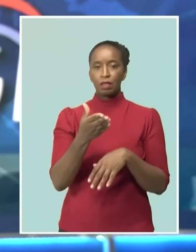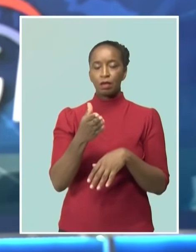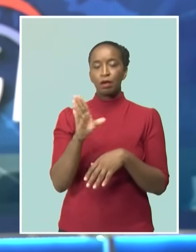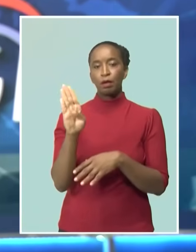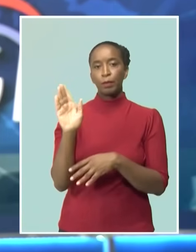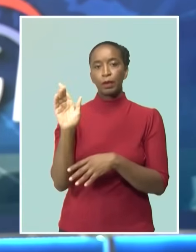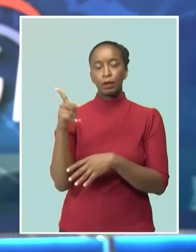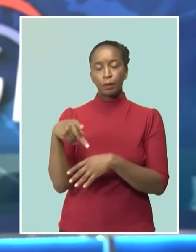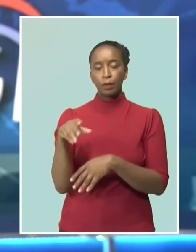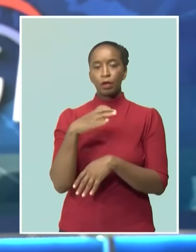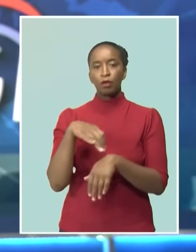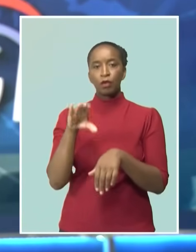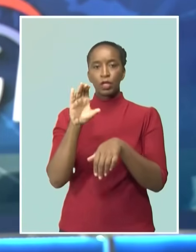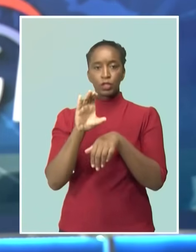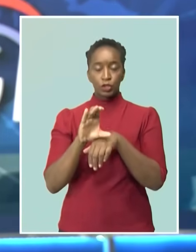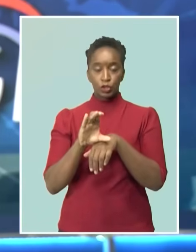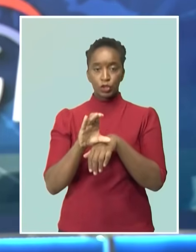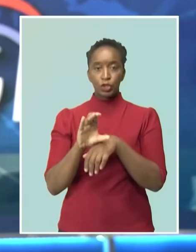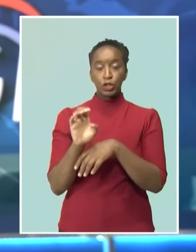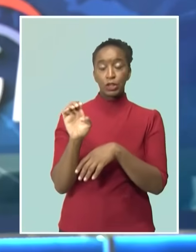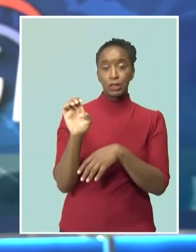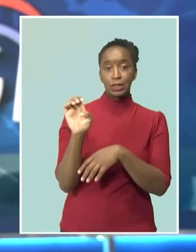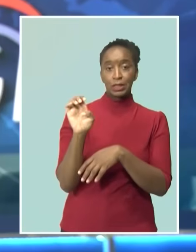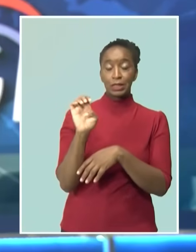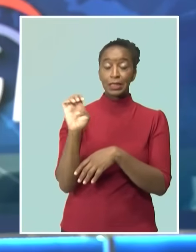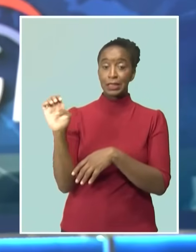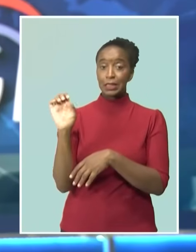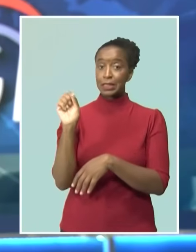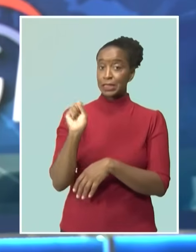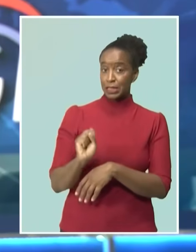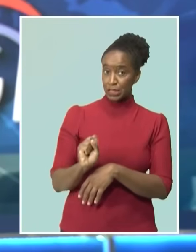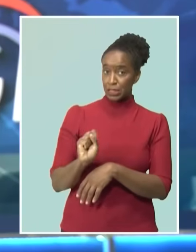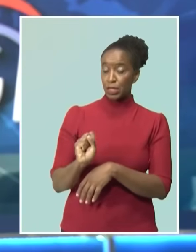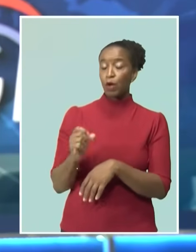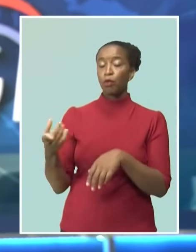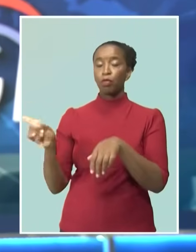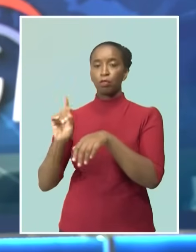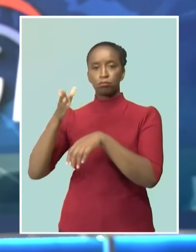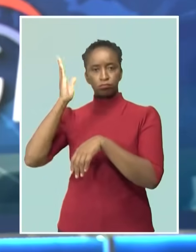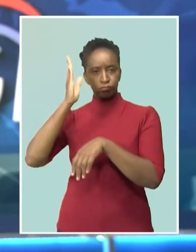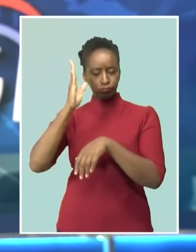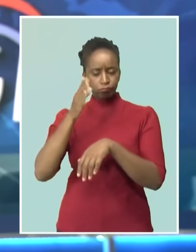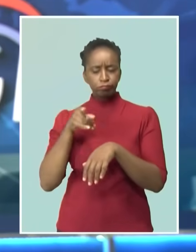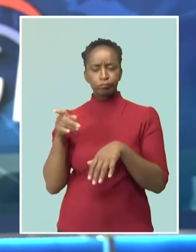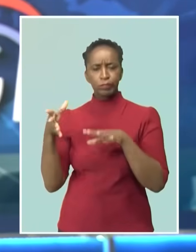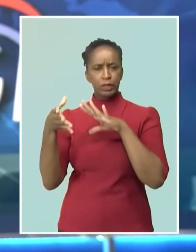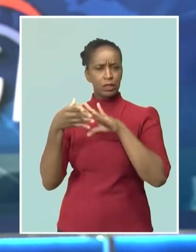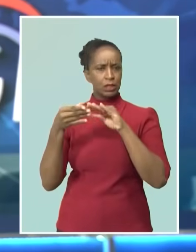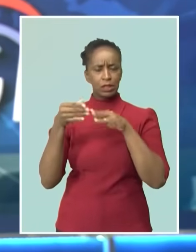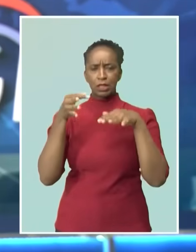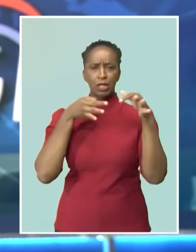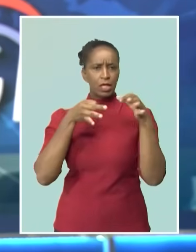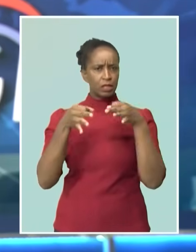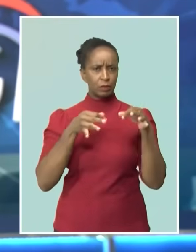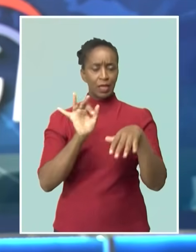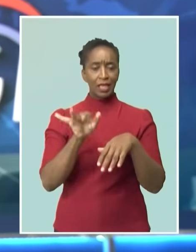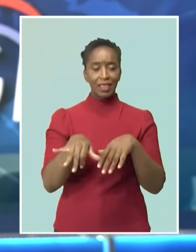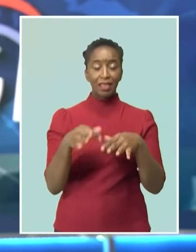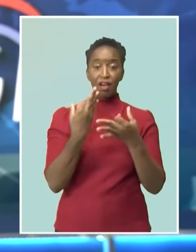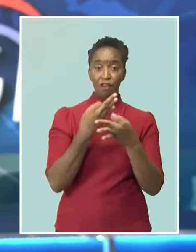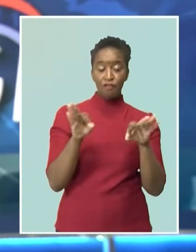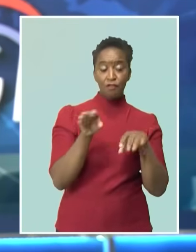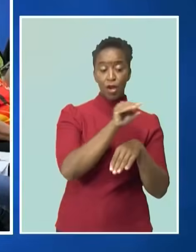meeting on the weekend, where he said the free movement will not be a free-for-all regime. Anesta Henry has that